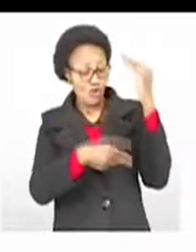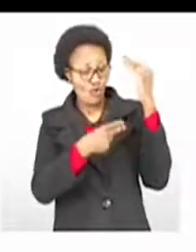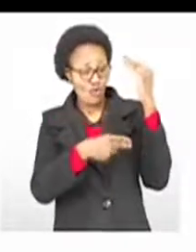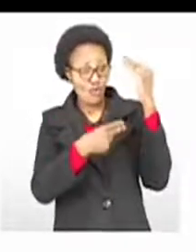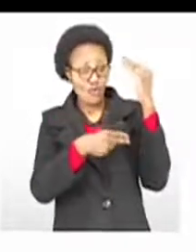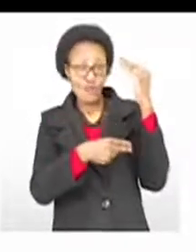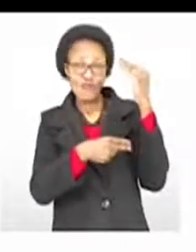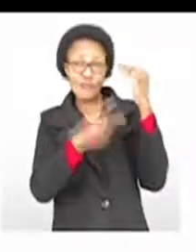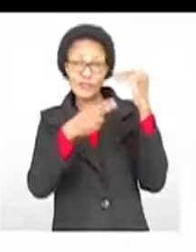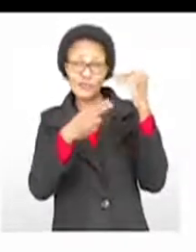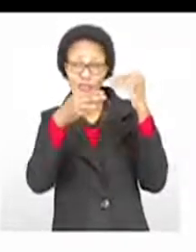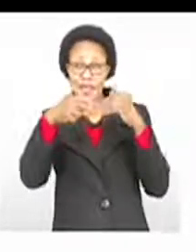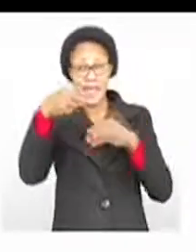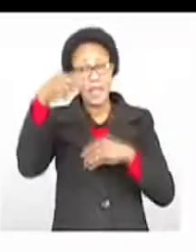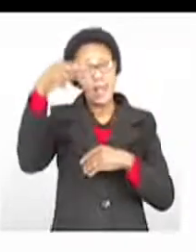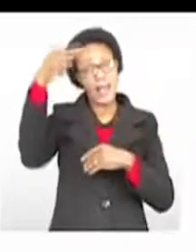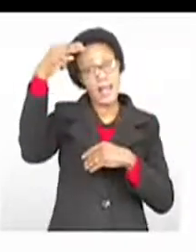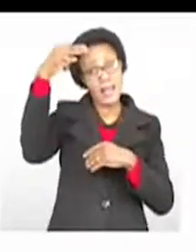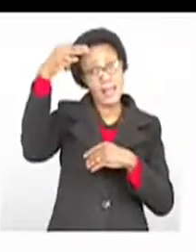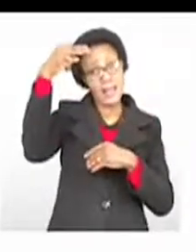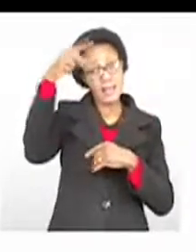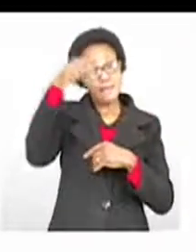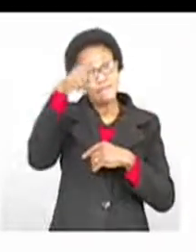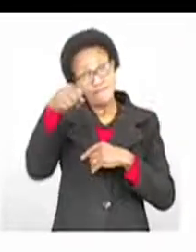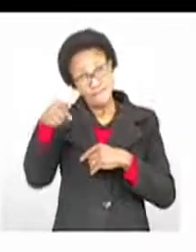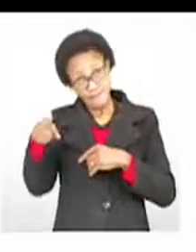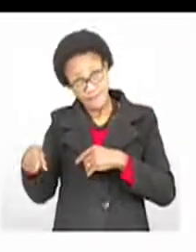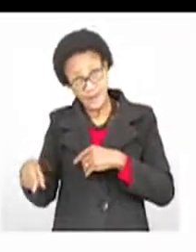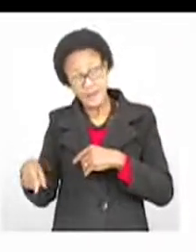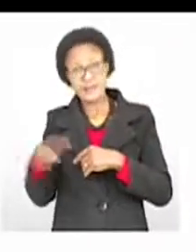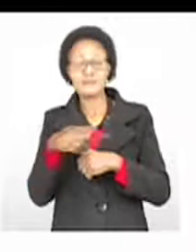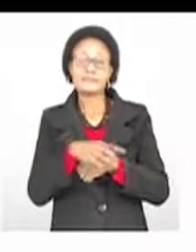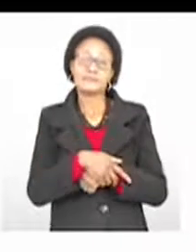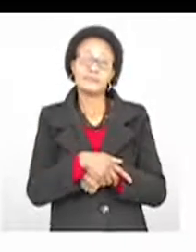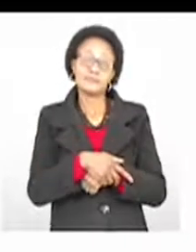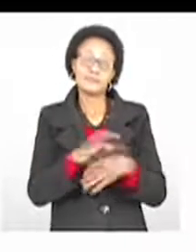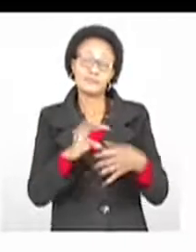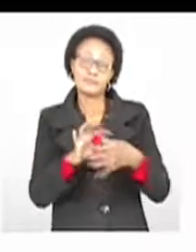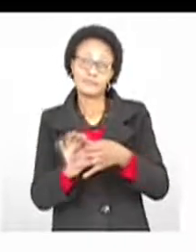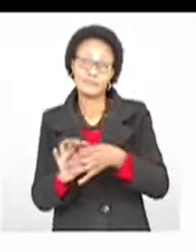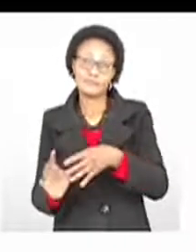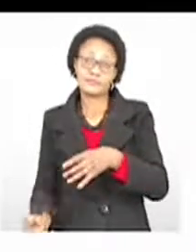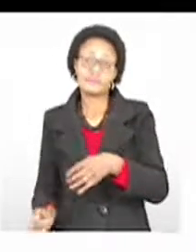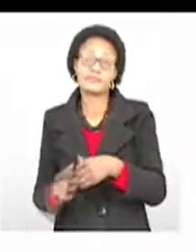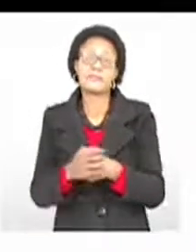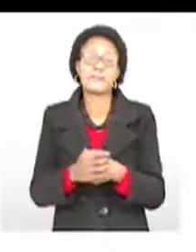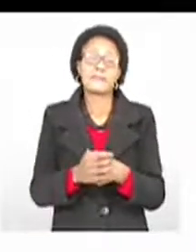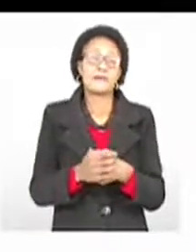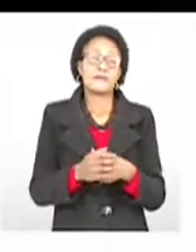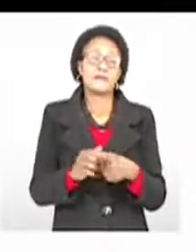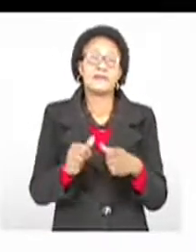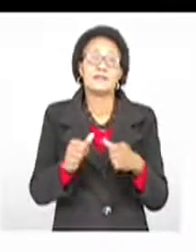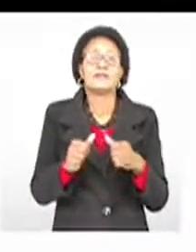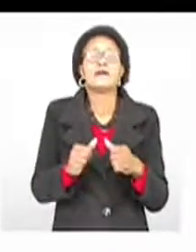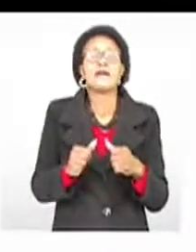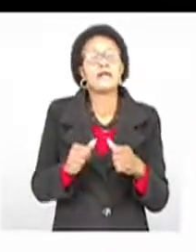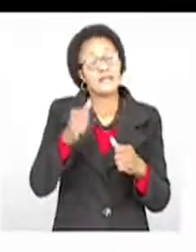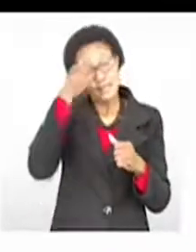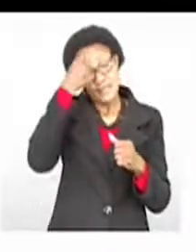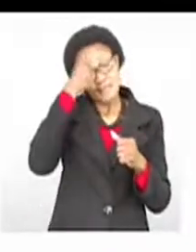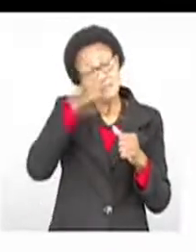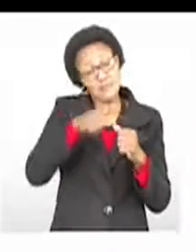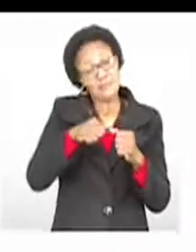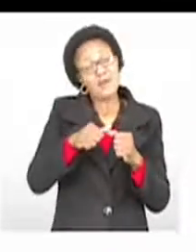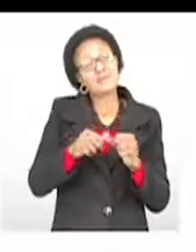I'm sure you can do by yourselves. And when you are done, my children, feel free to color everything